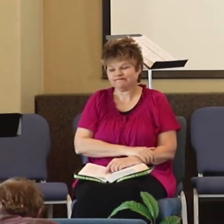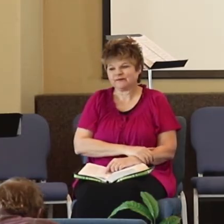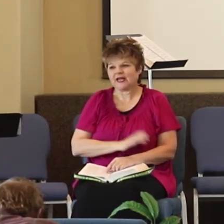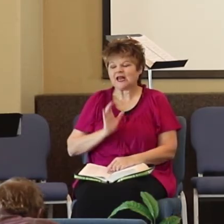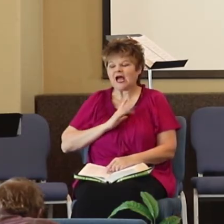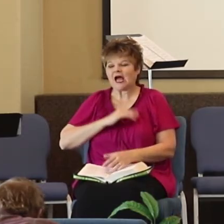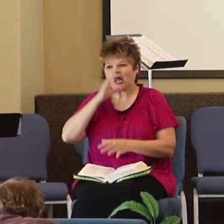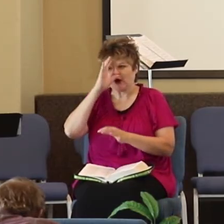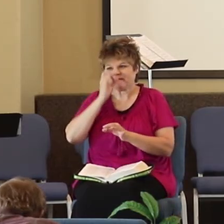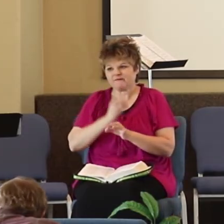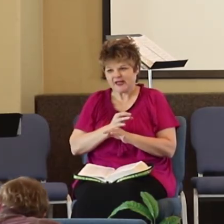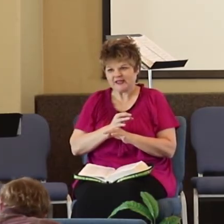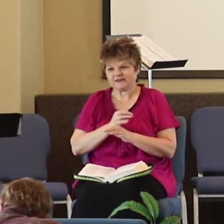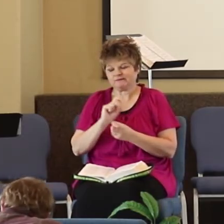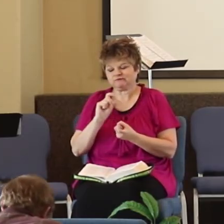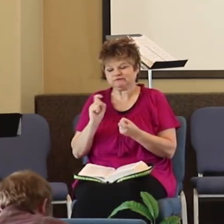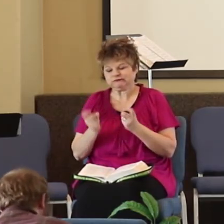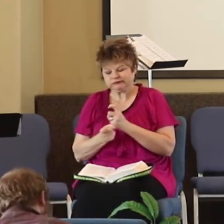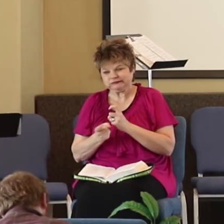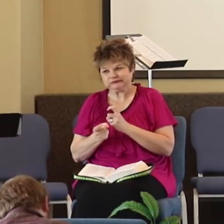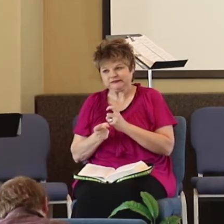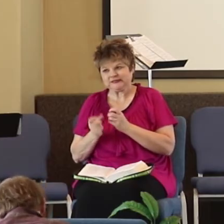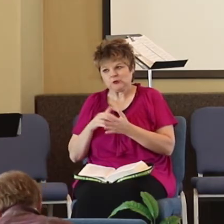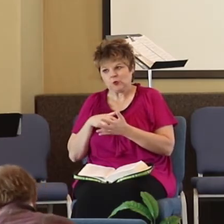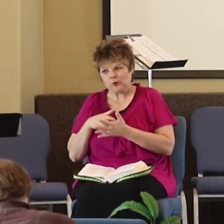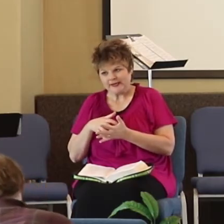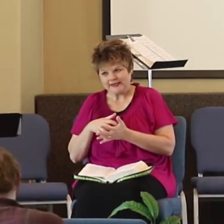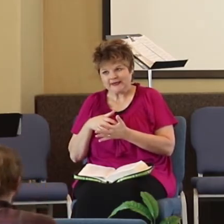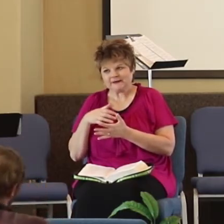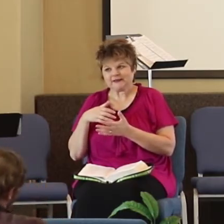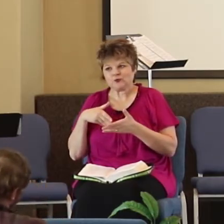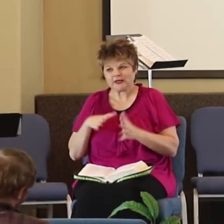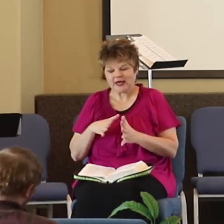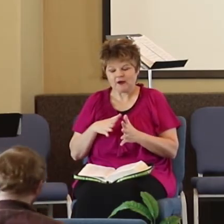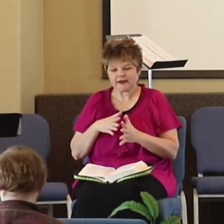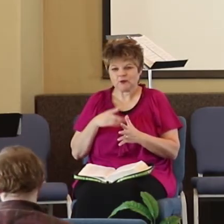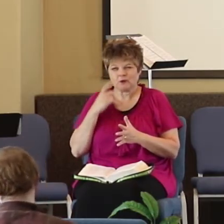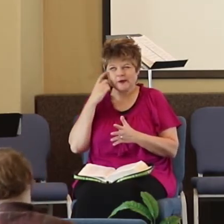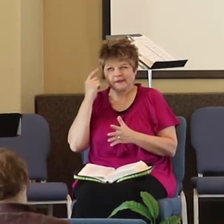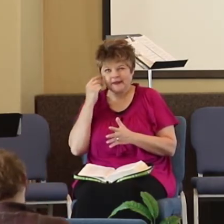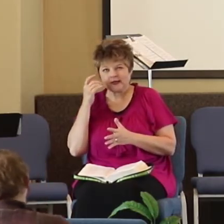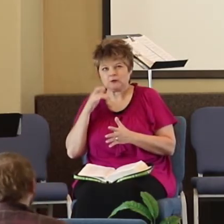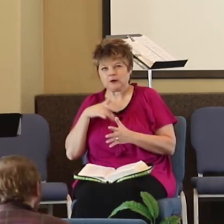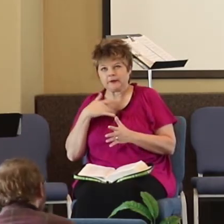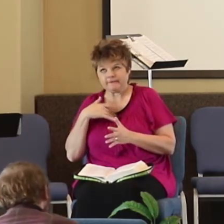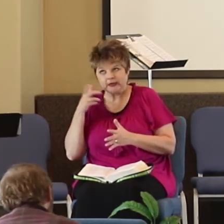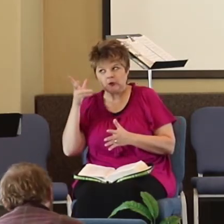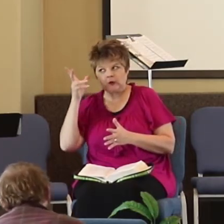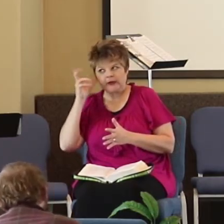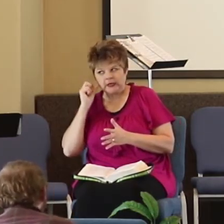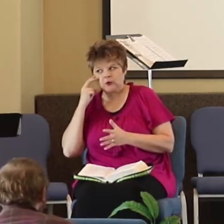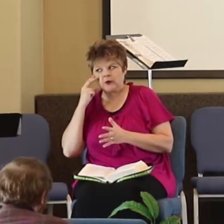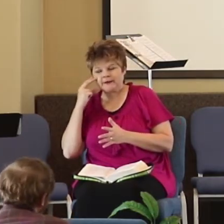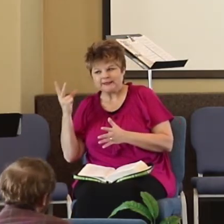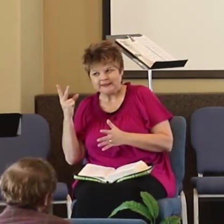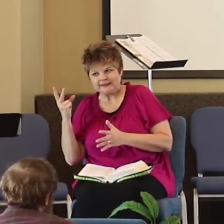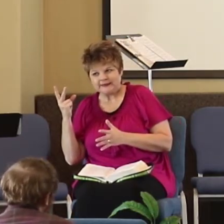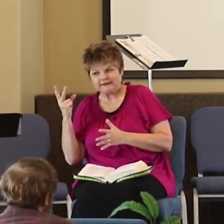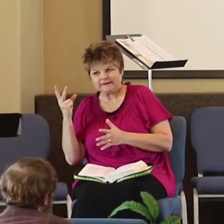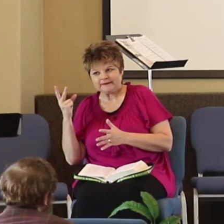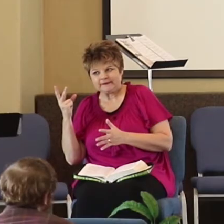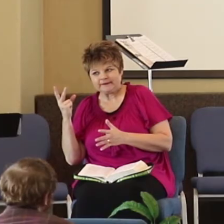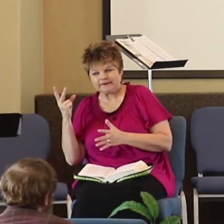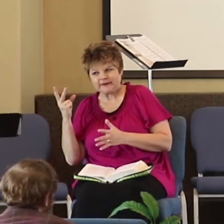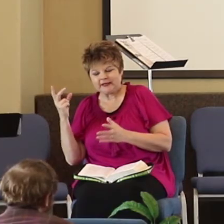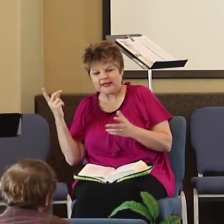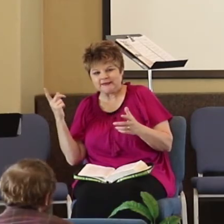our faith is compromised because we are allowing what we think, what we feel, what we hear, what we see, and